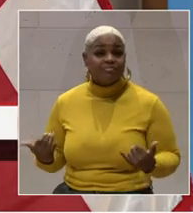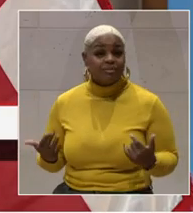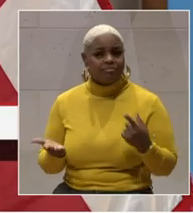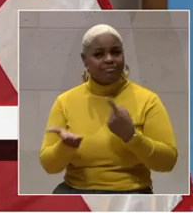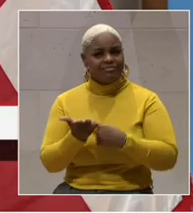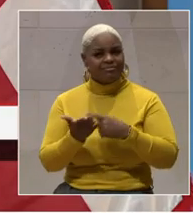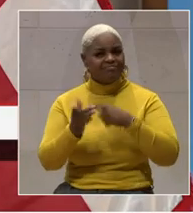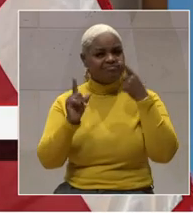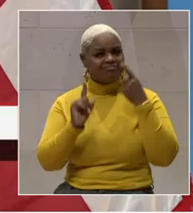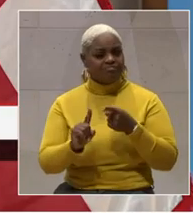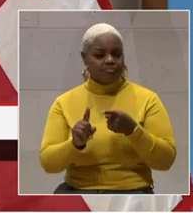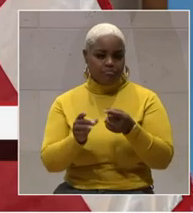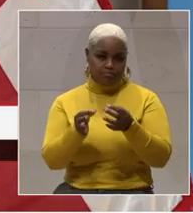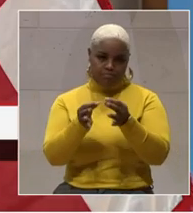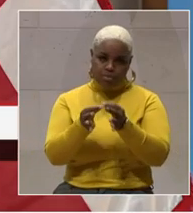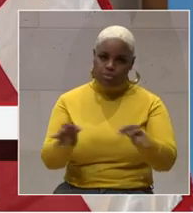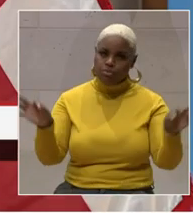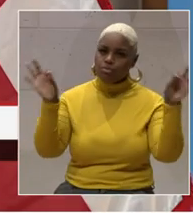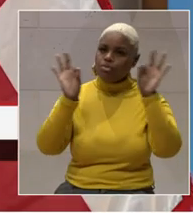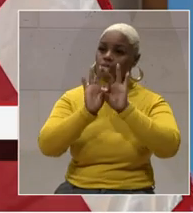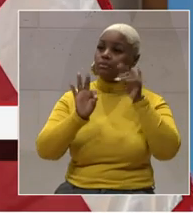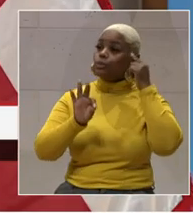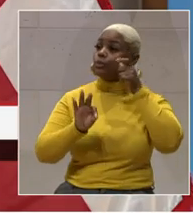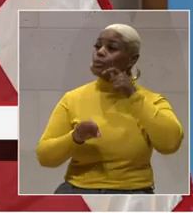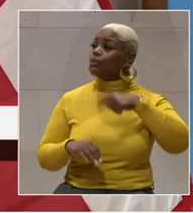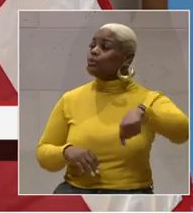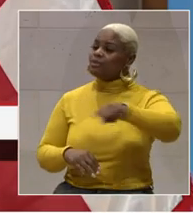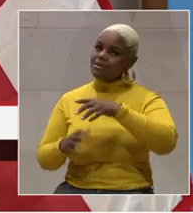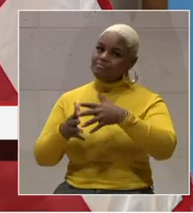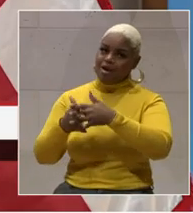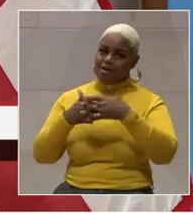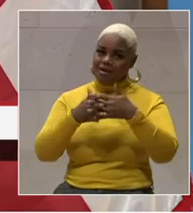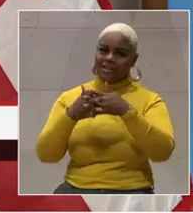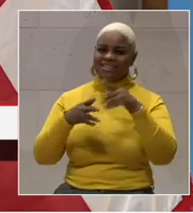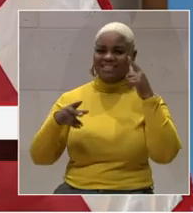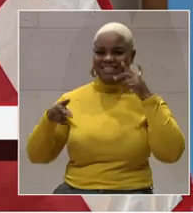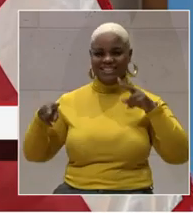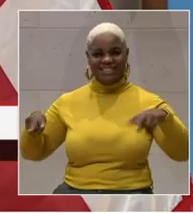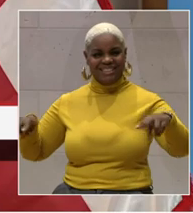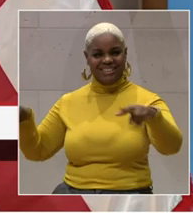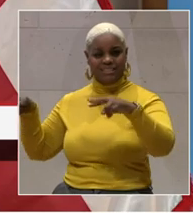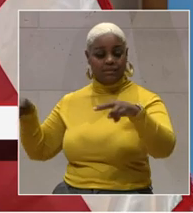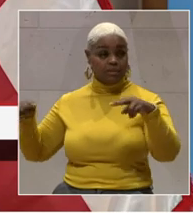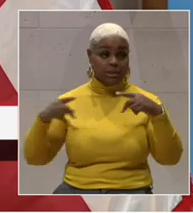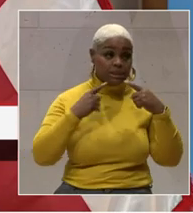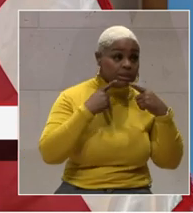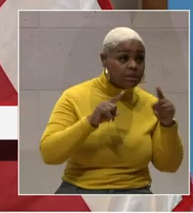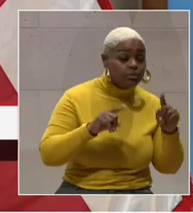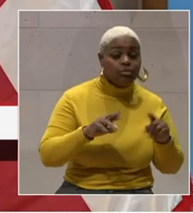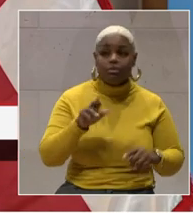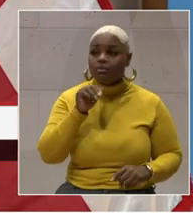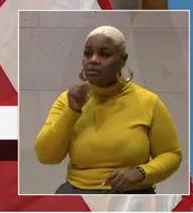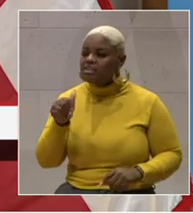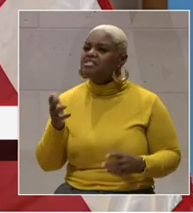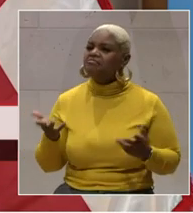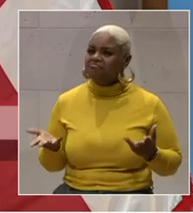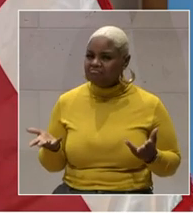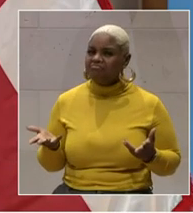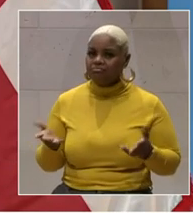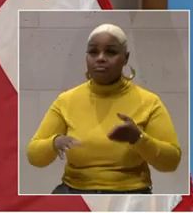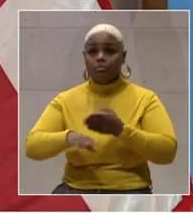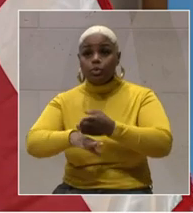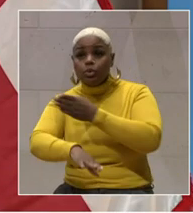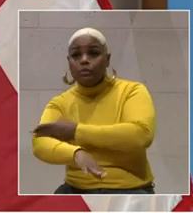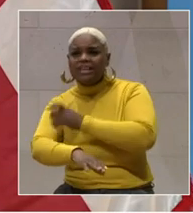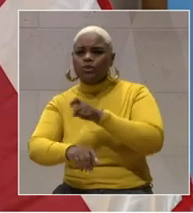in America's cities, what's working, what's not, and where we need to pivot in this